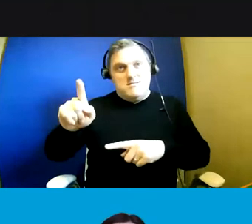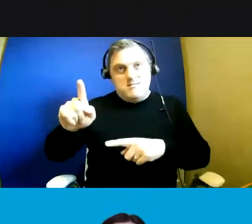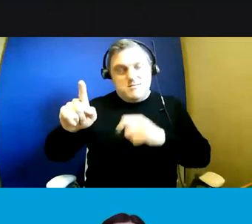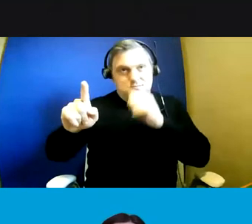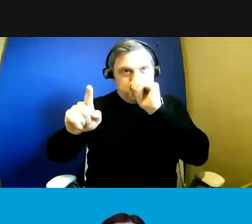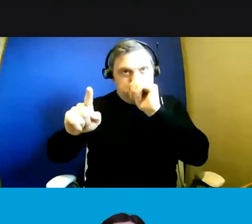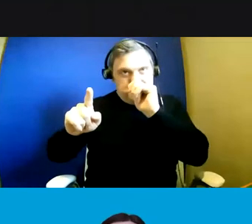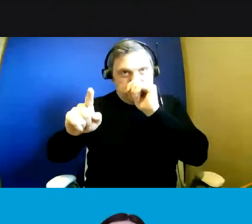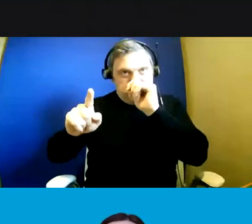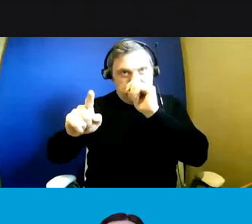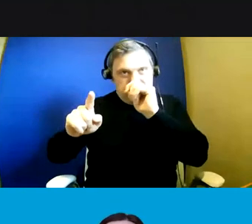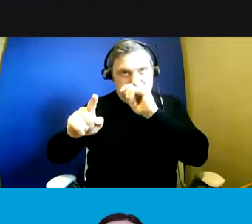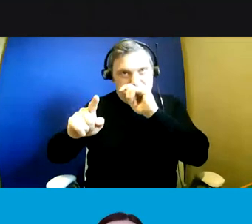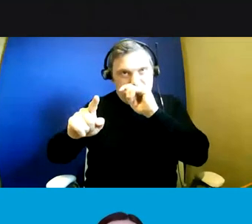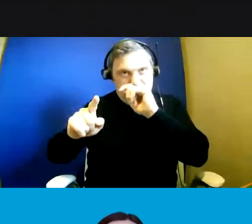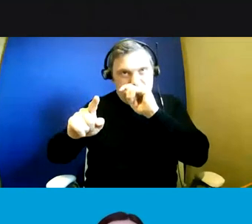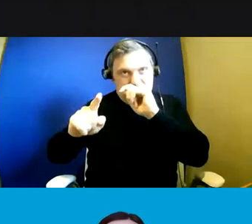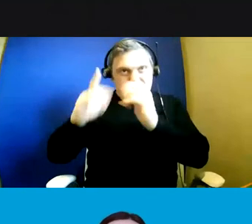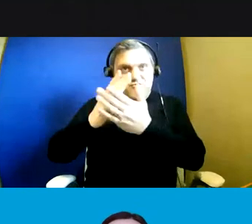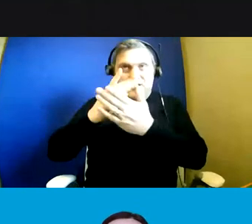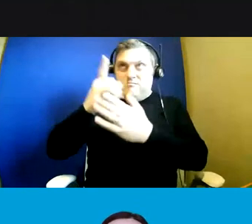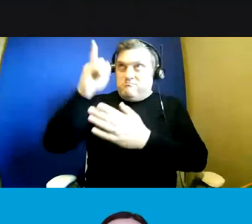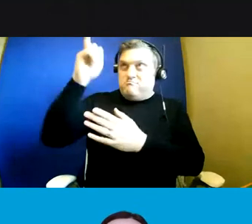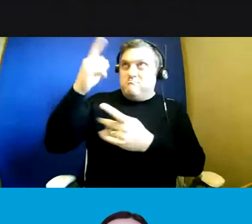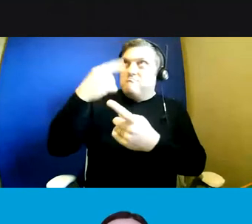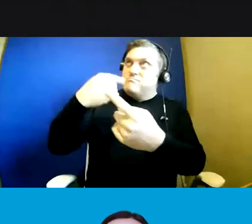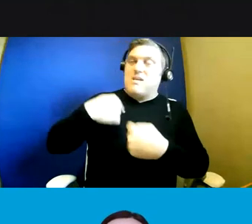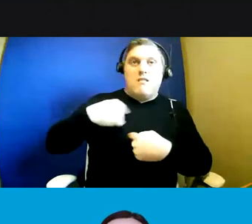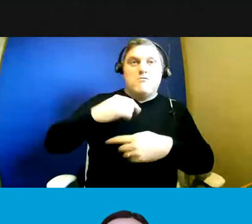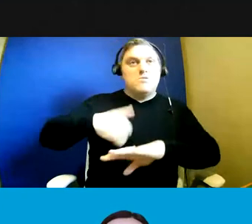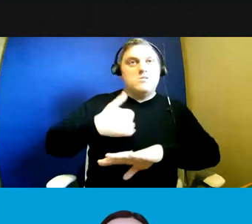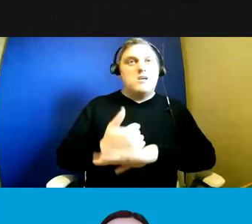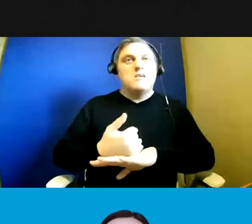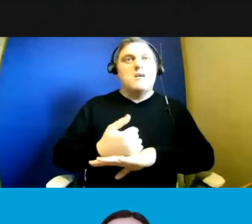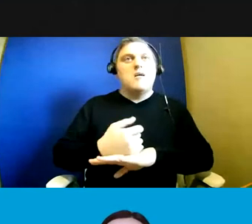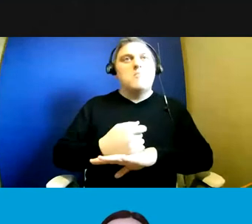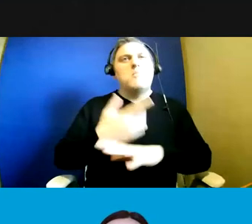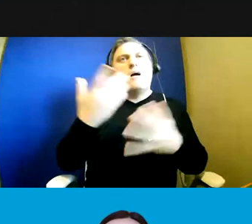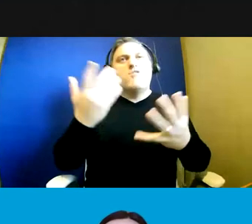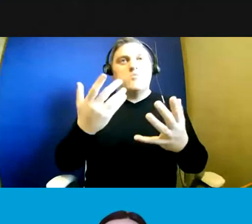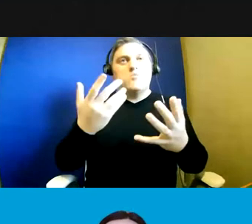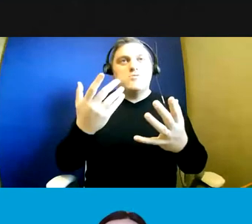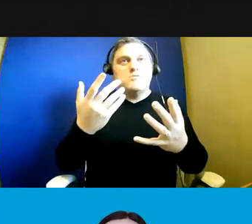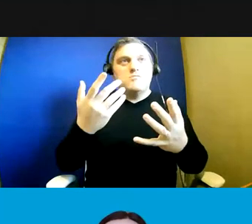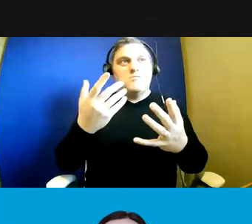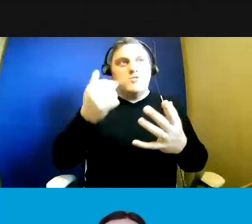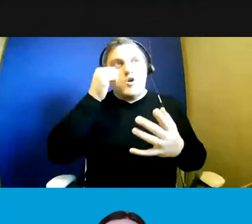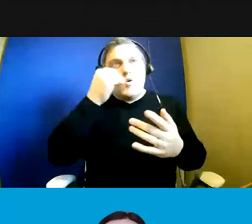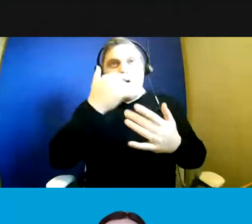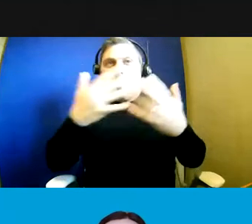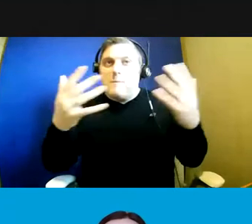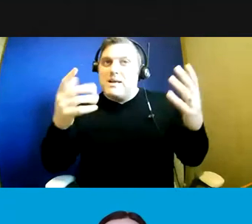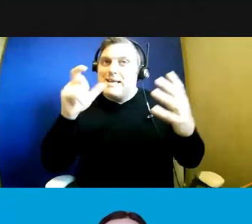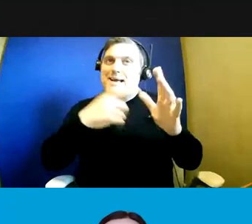directive from above, but that is informed obviously by the cases and how